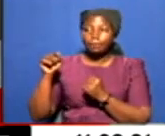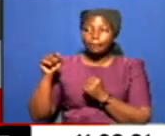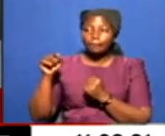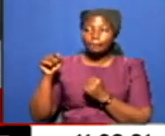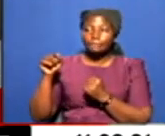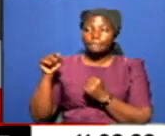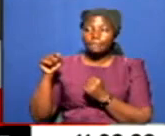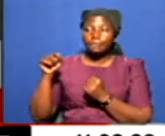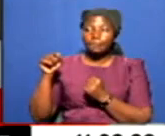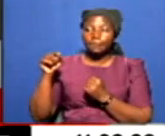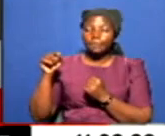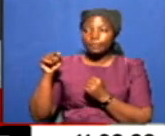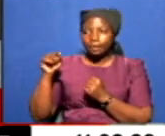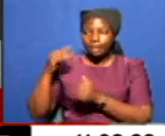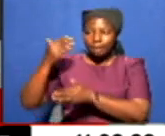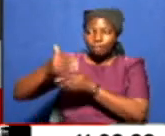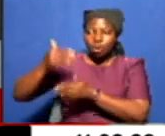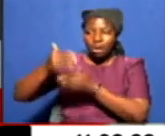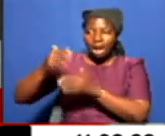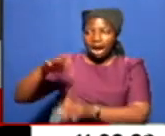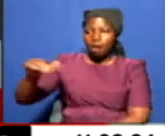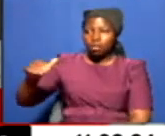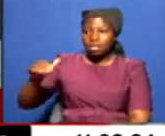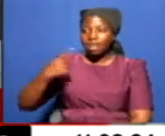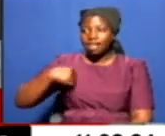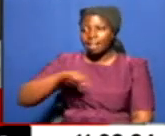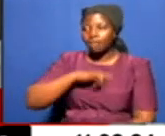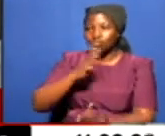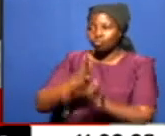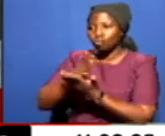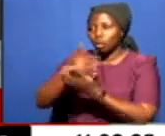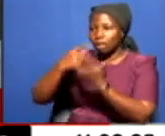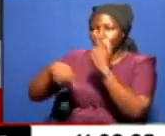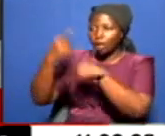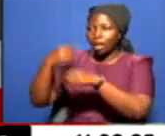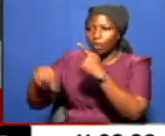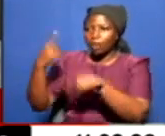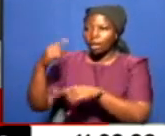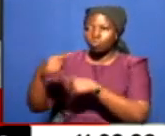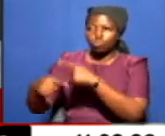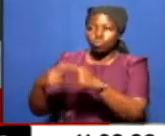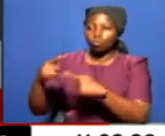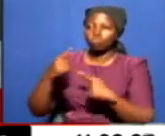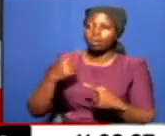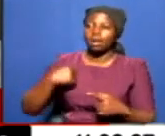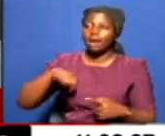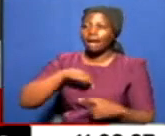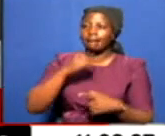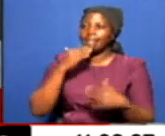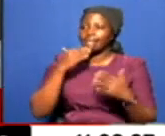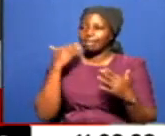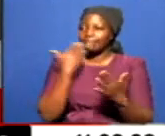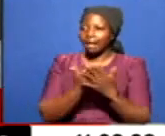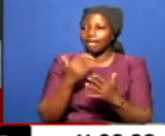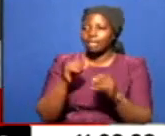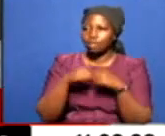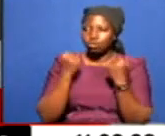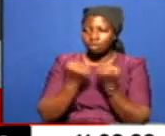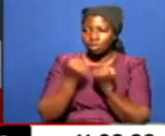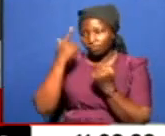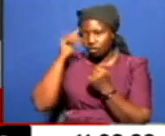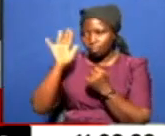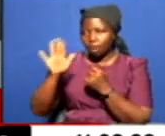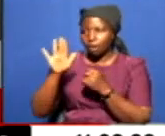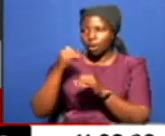frontier counties, and we are winning. Mm-hmm. Yes, and we thank the society for what they are doing. The reports that we get